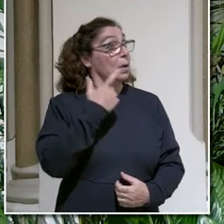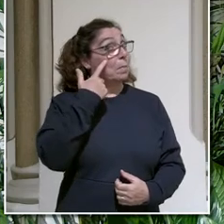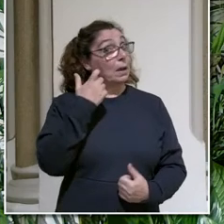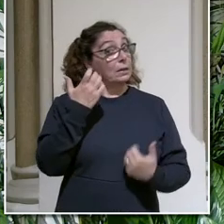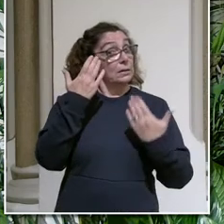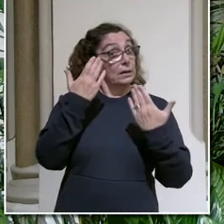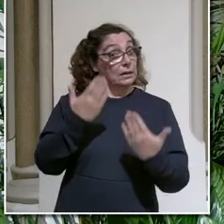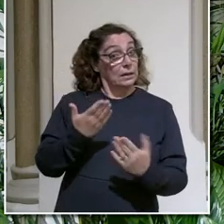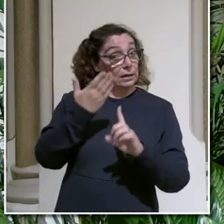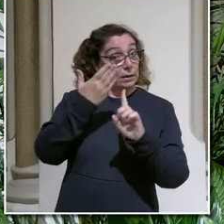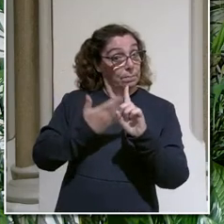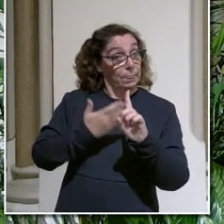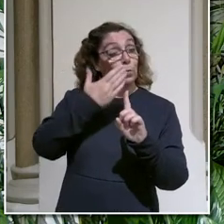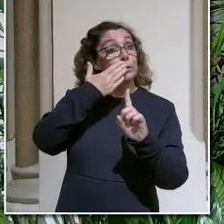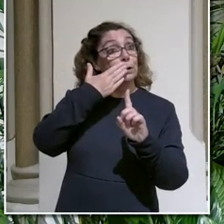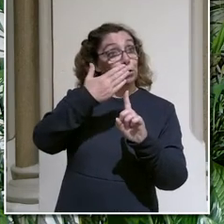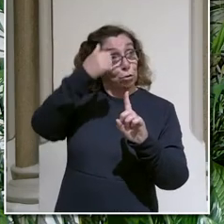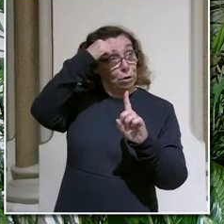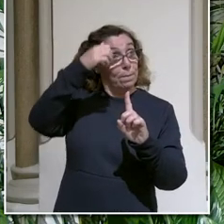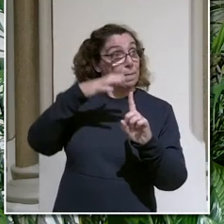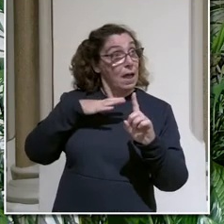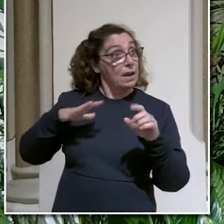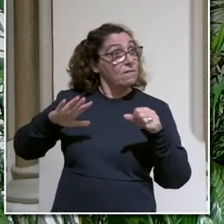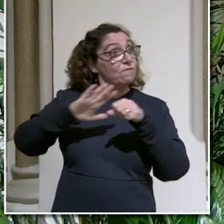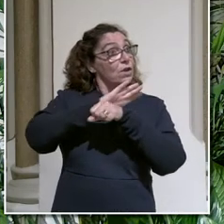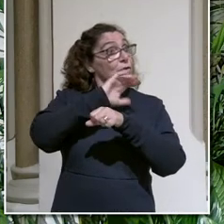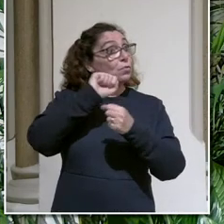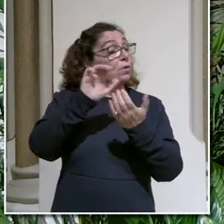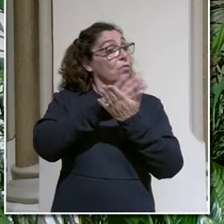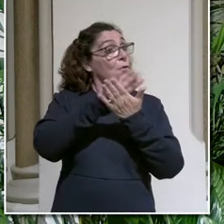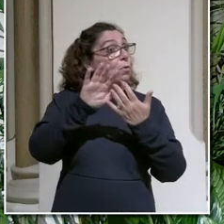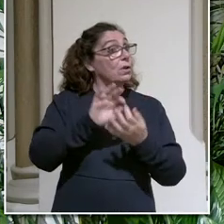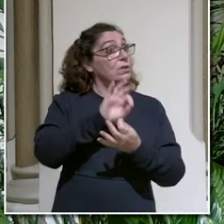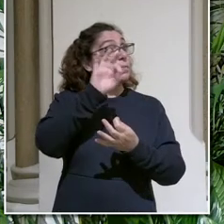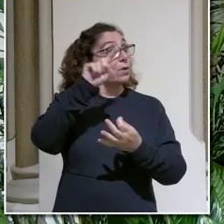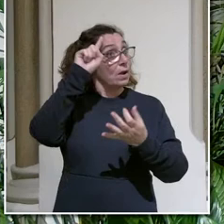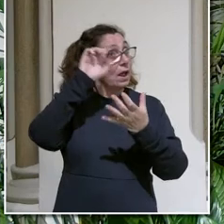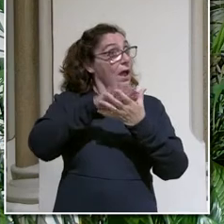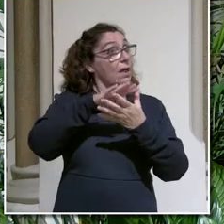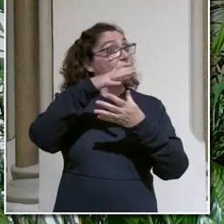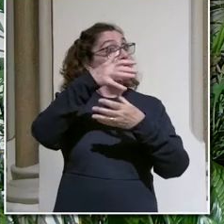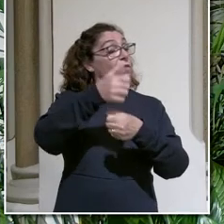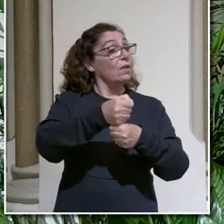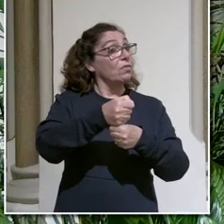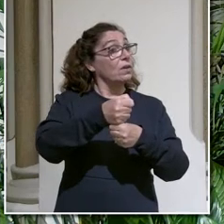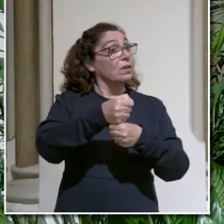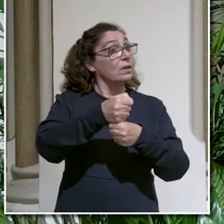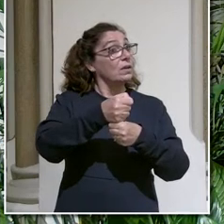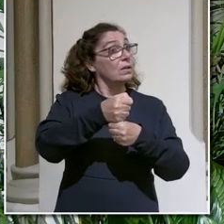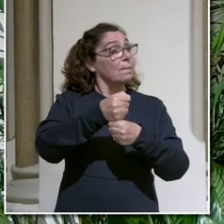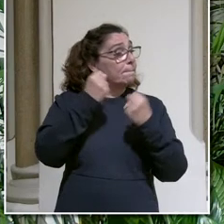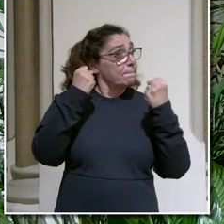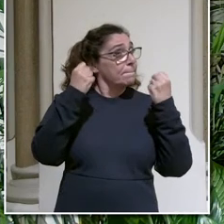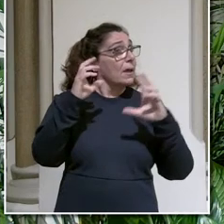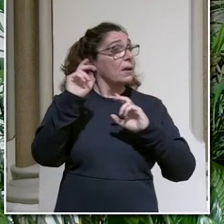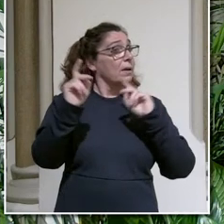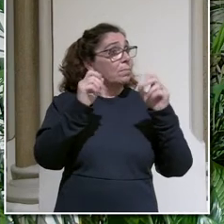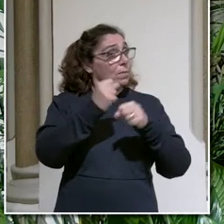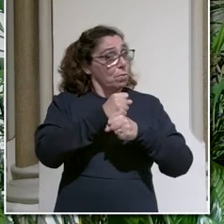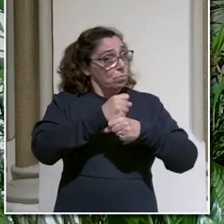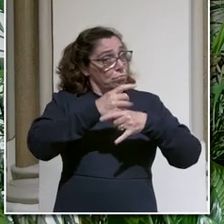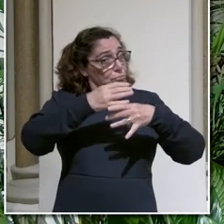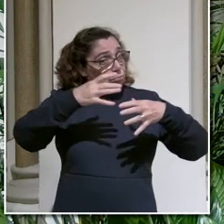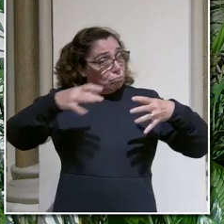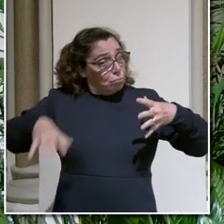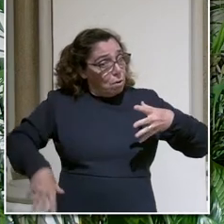good man, filled with the Holy Spirit and faith. And a large number of people were added to